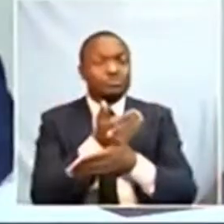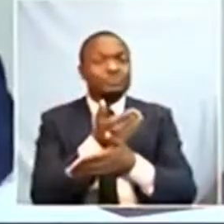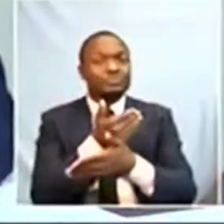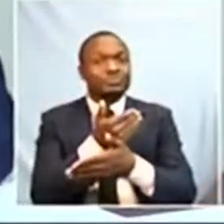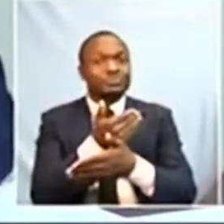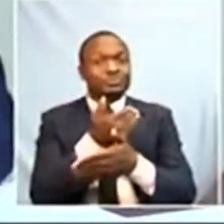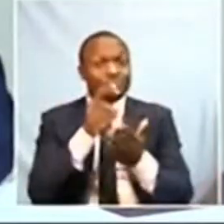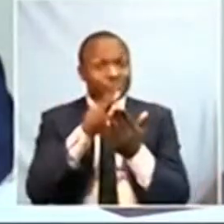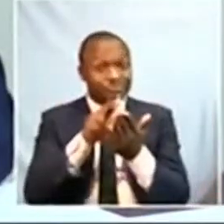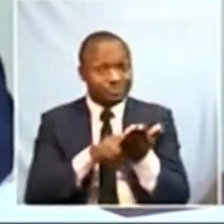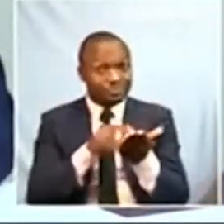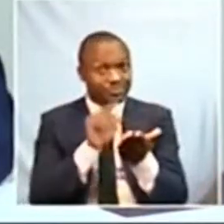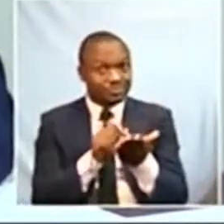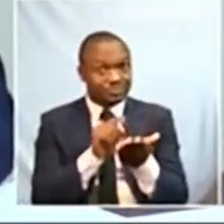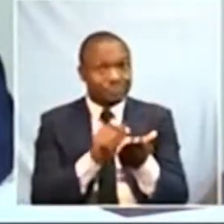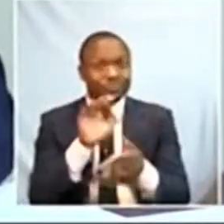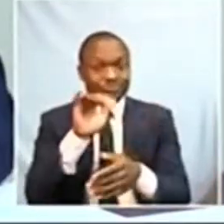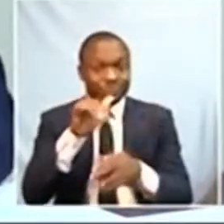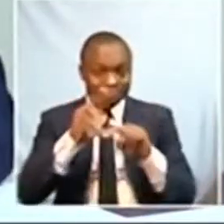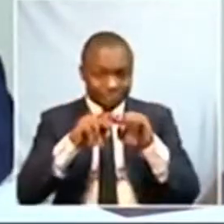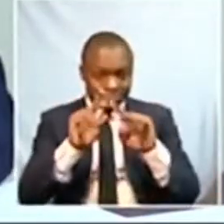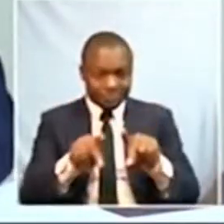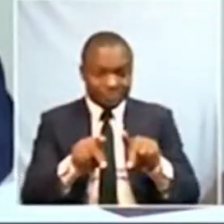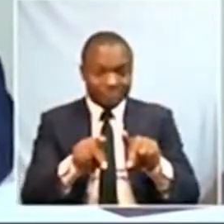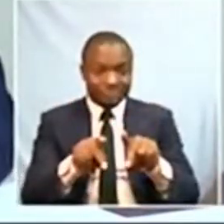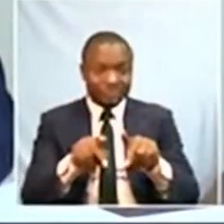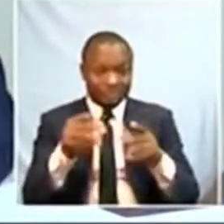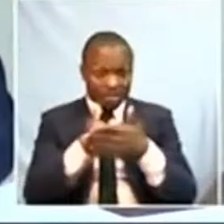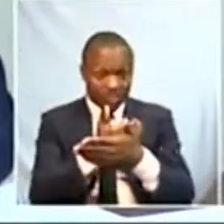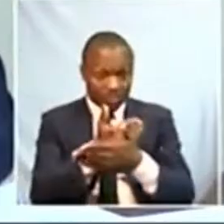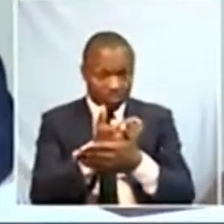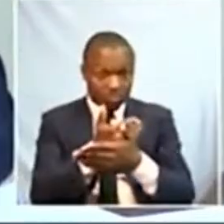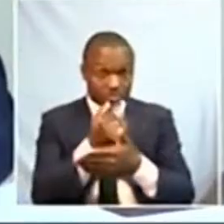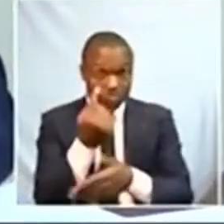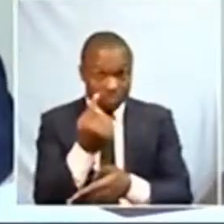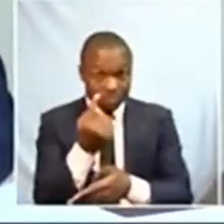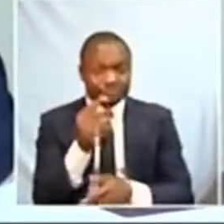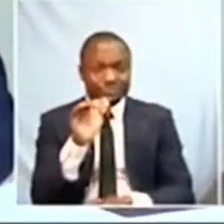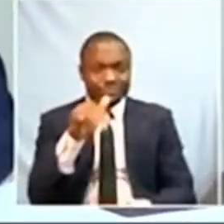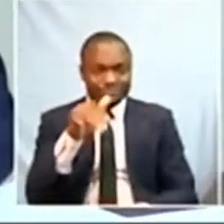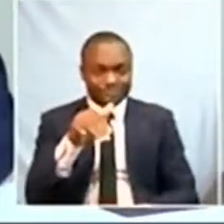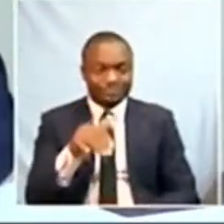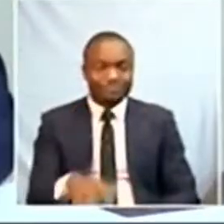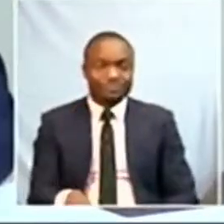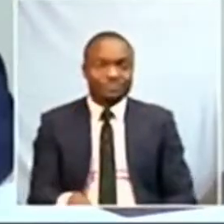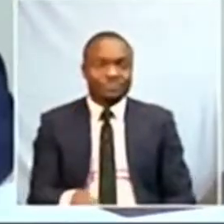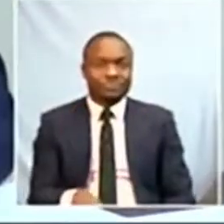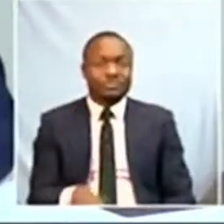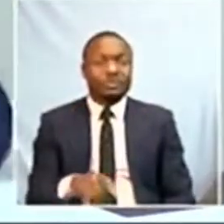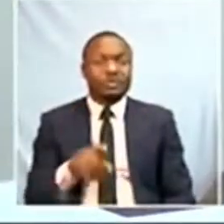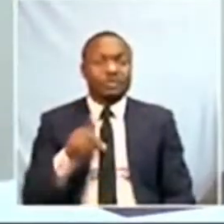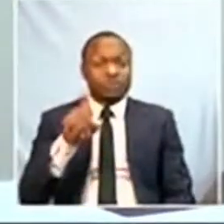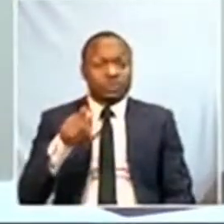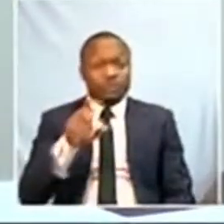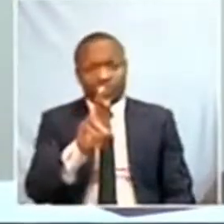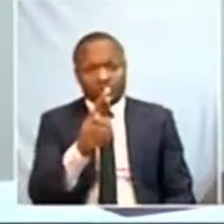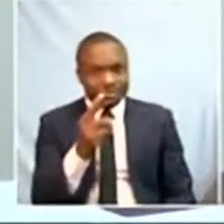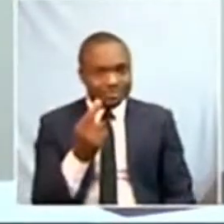report? Yes, Chair. The latest one? Yes. So you should have recovered